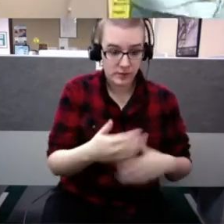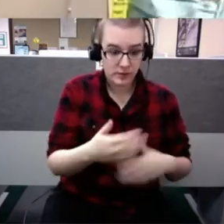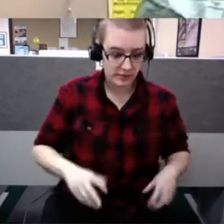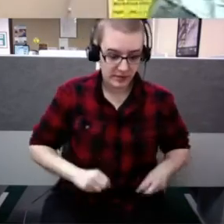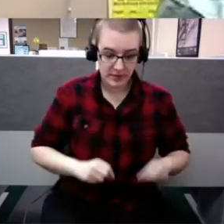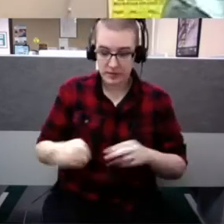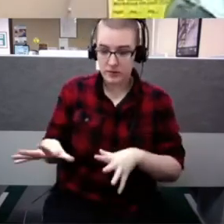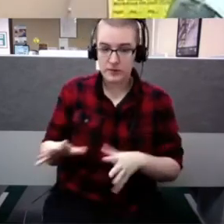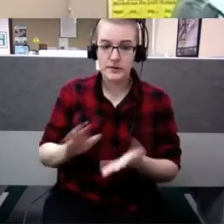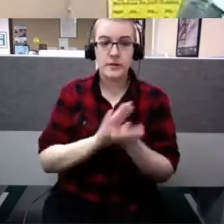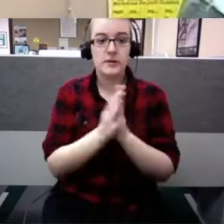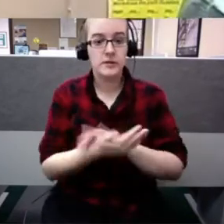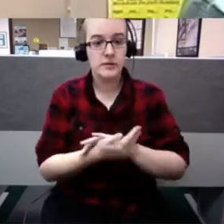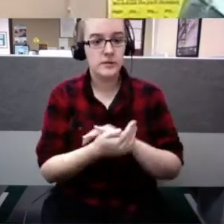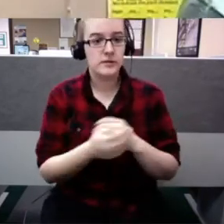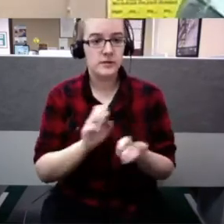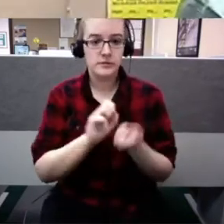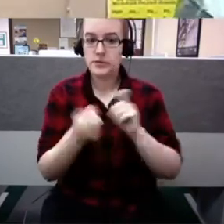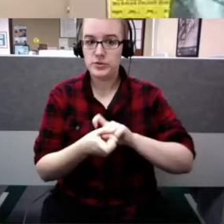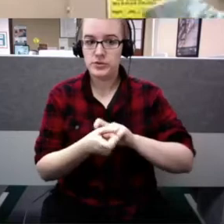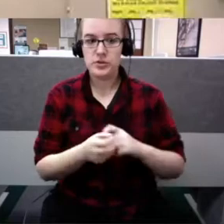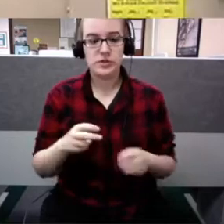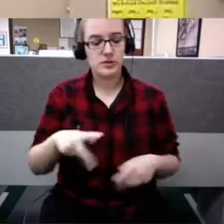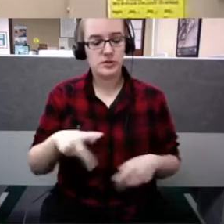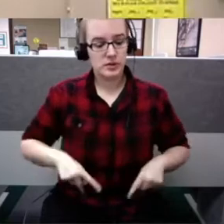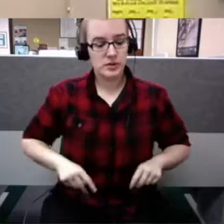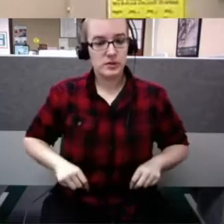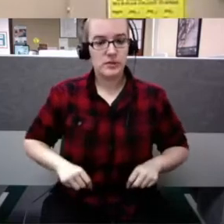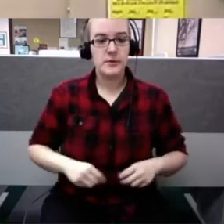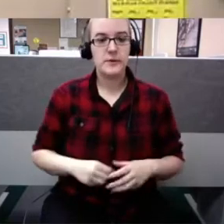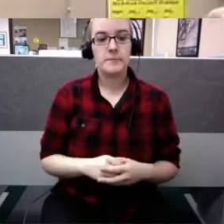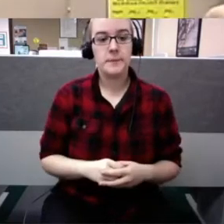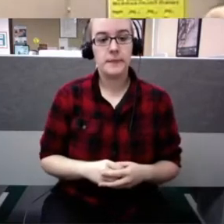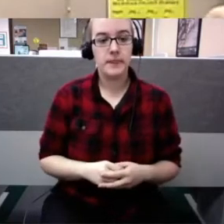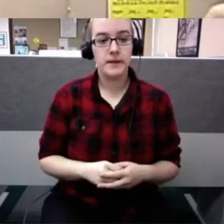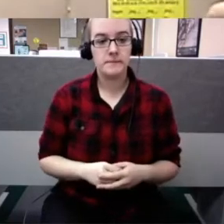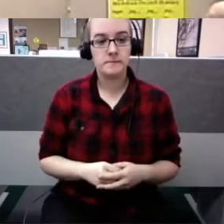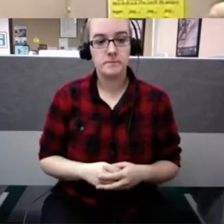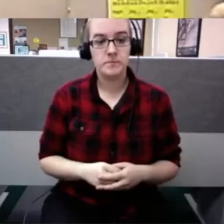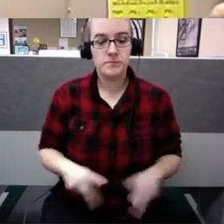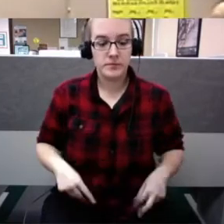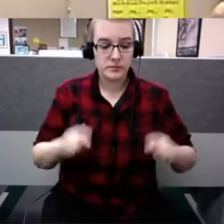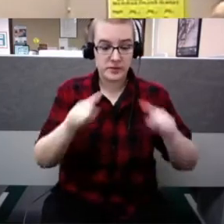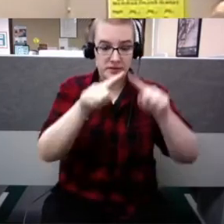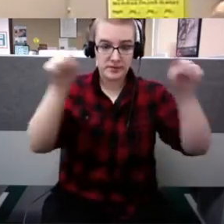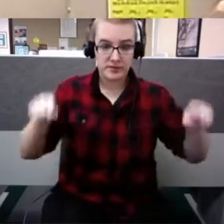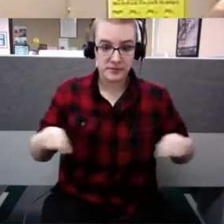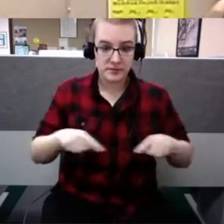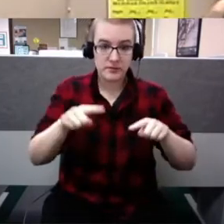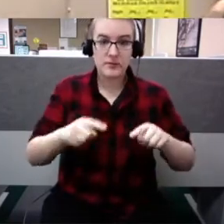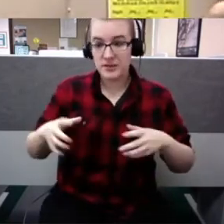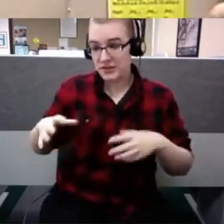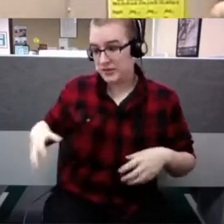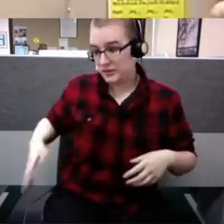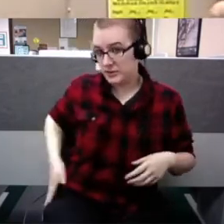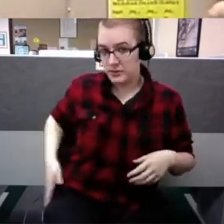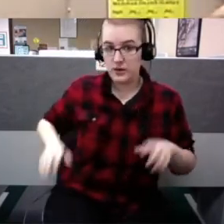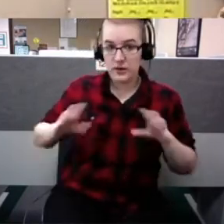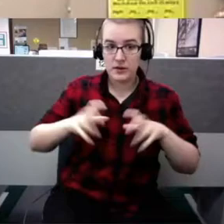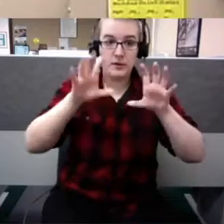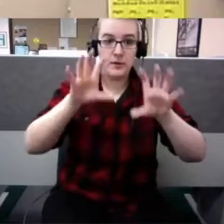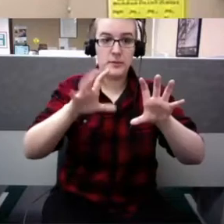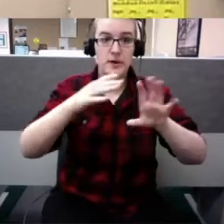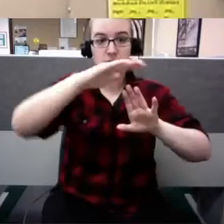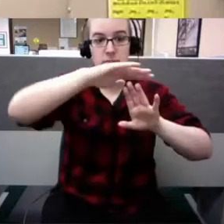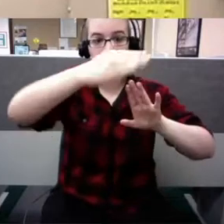shorts that are called moon pants because the patient is going to moon the doctor. The flap